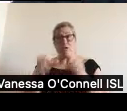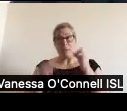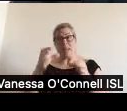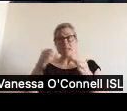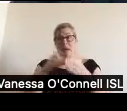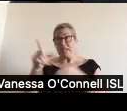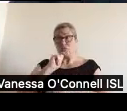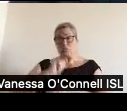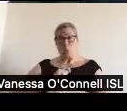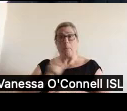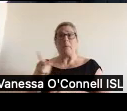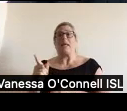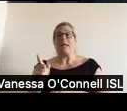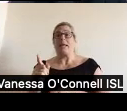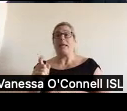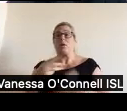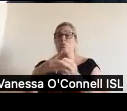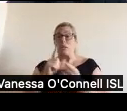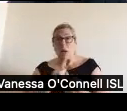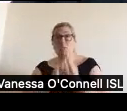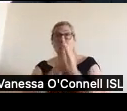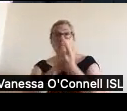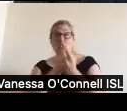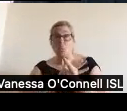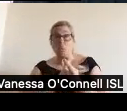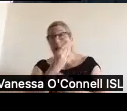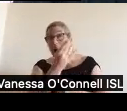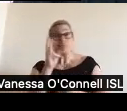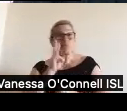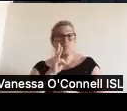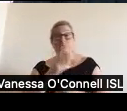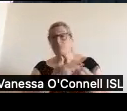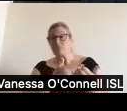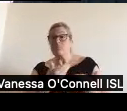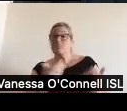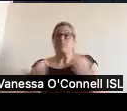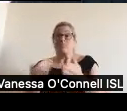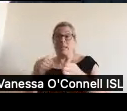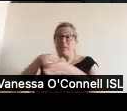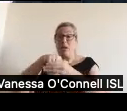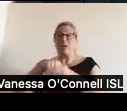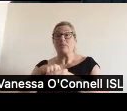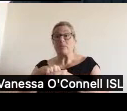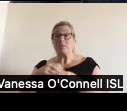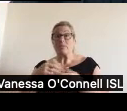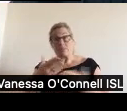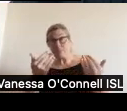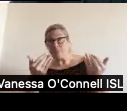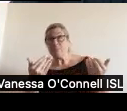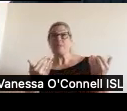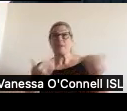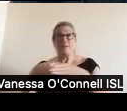that when he would approach a woman to be step forward and put her name in the hat,